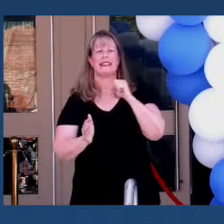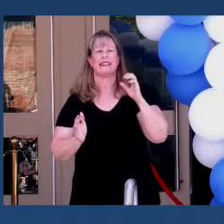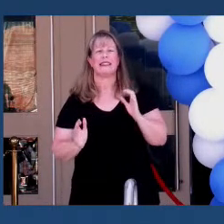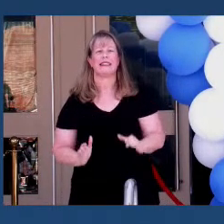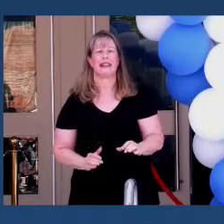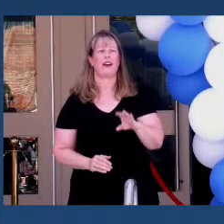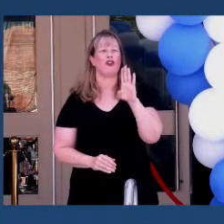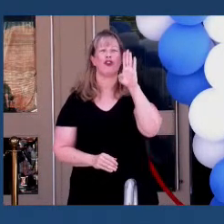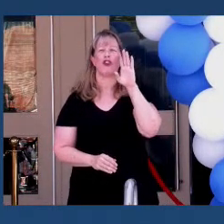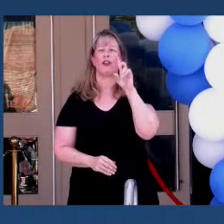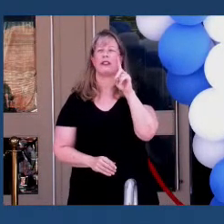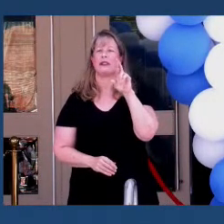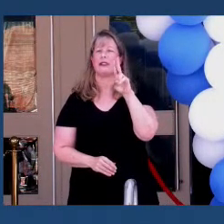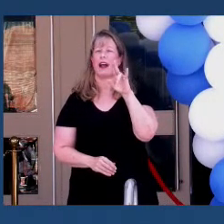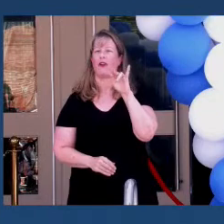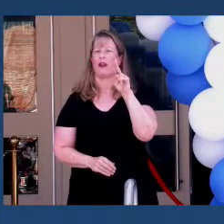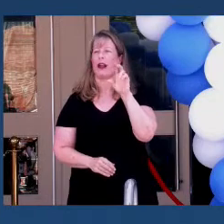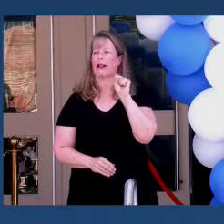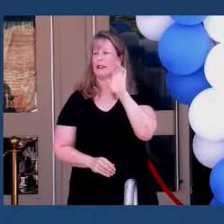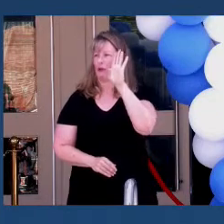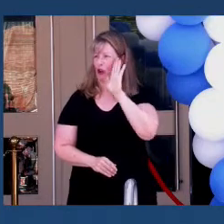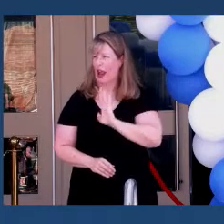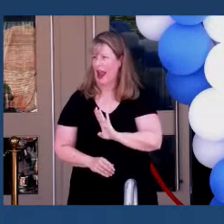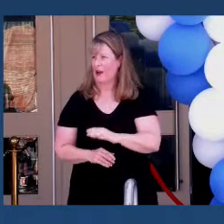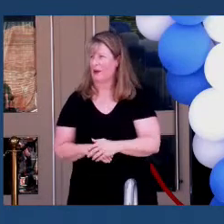Darius Brown.